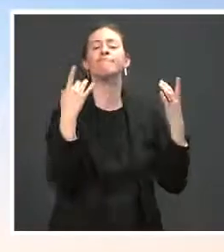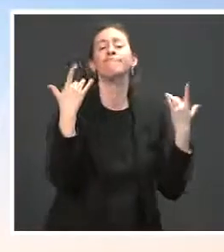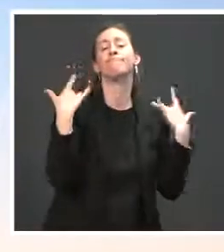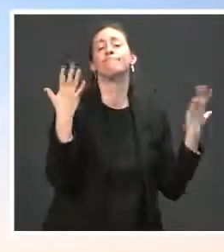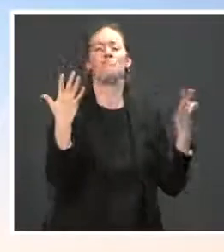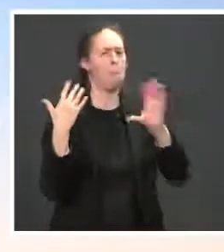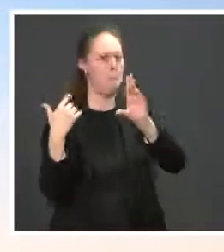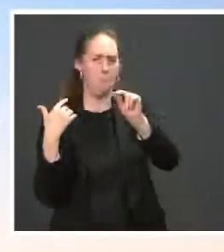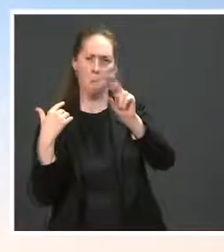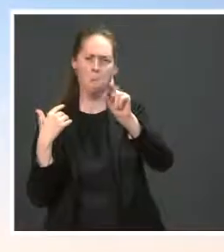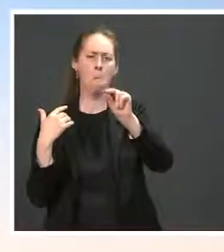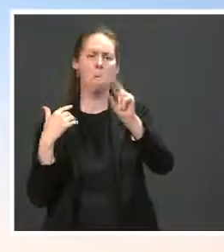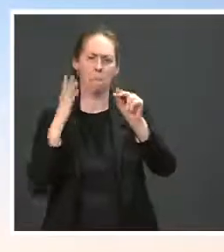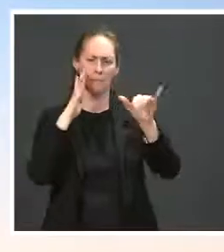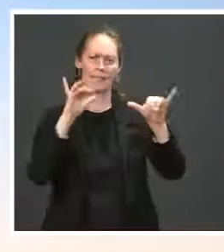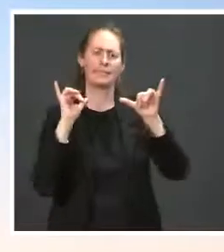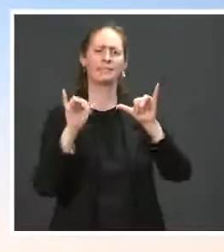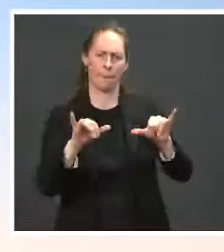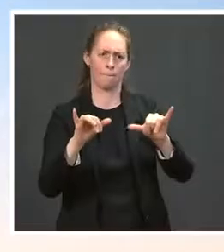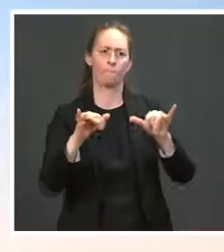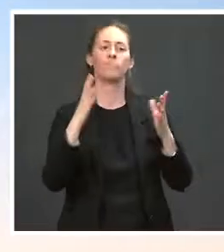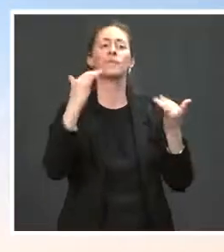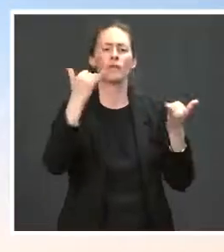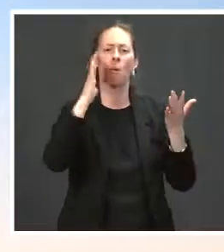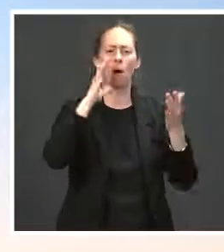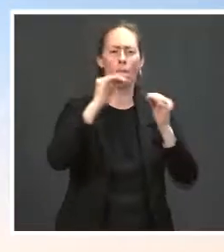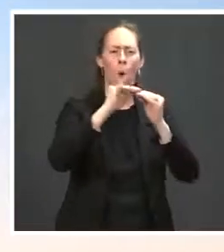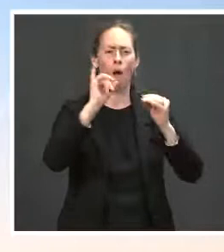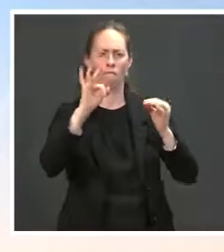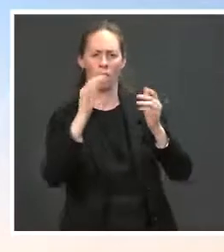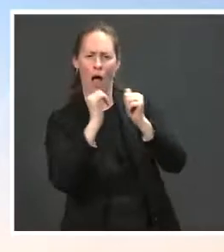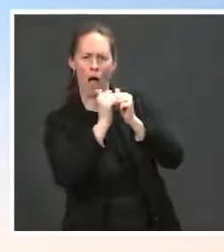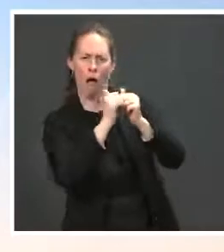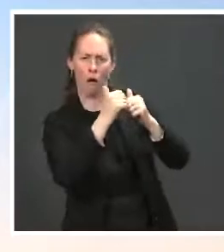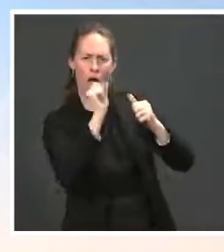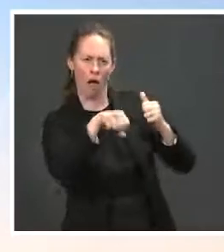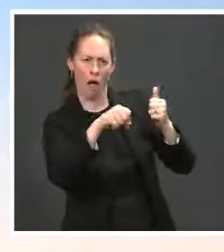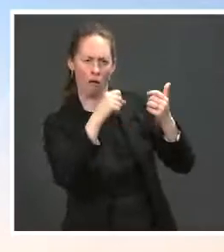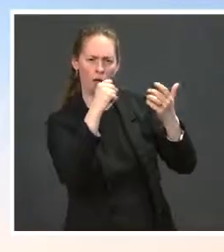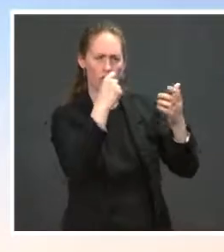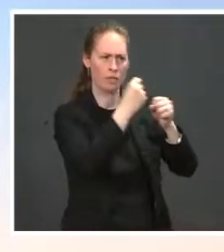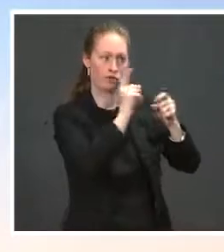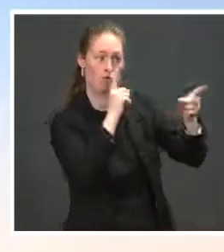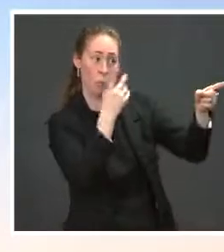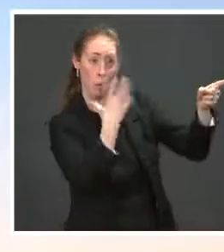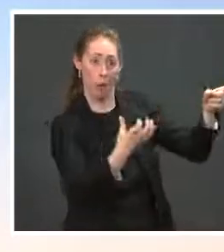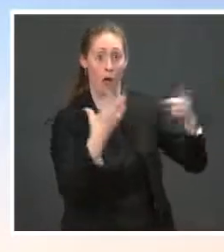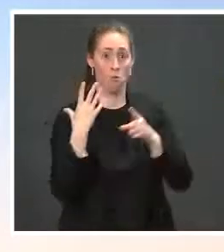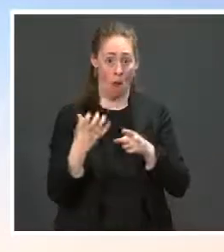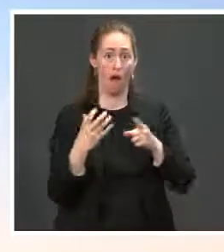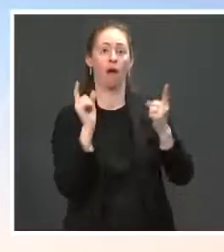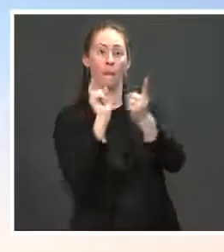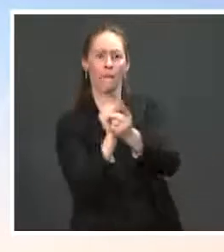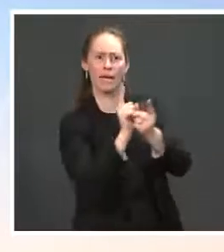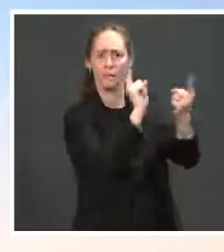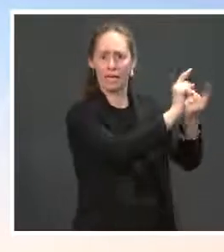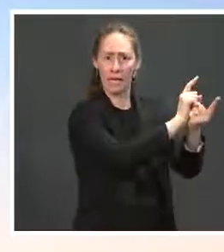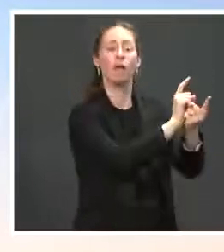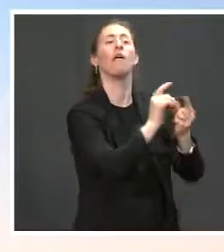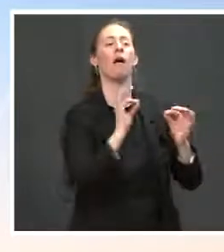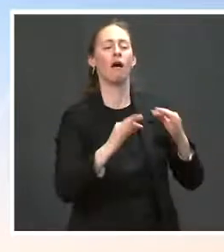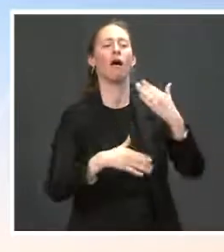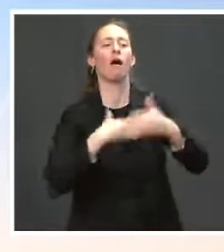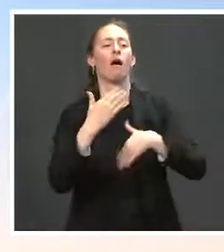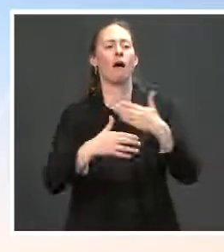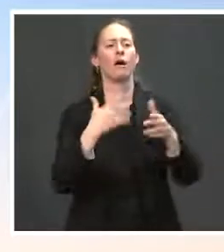about how to meet compliance obligations on all sides, and we certainly believe that moving towards a diplomatic